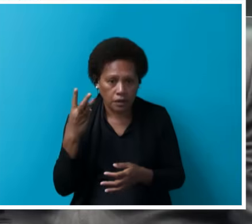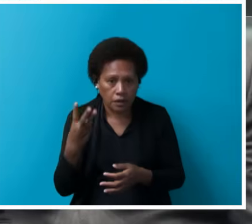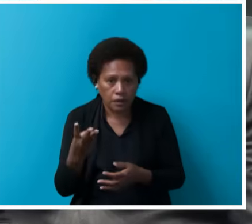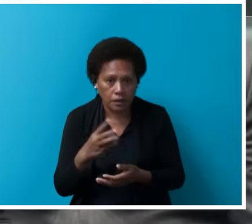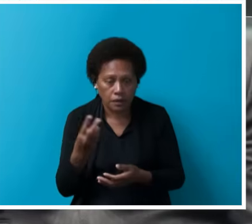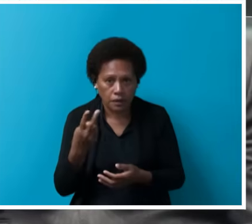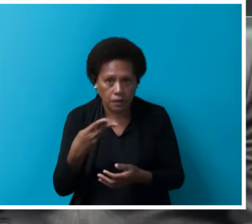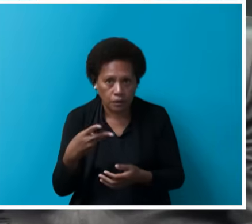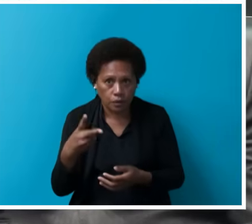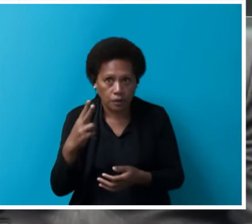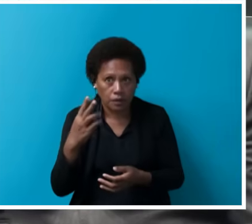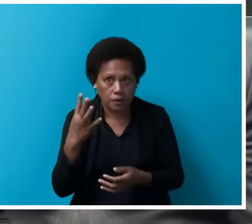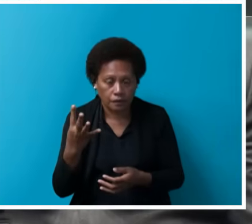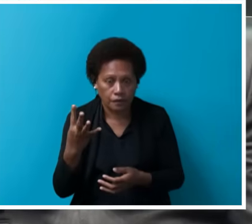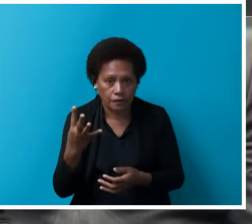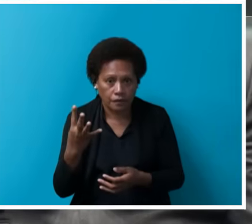it actually went down to